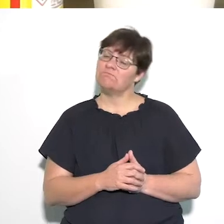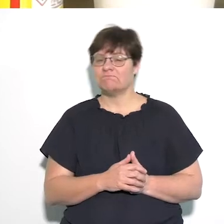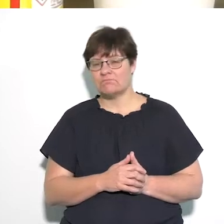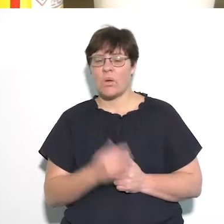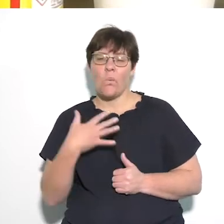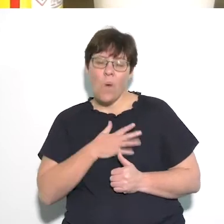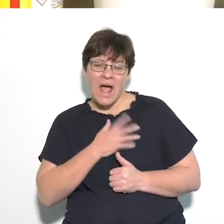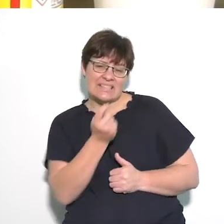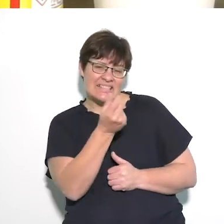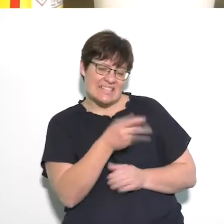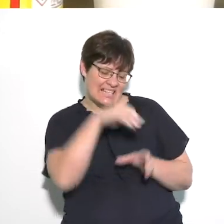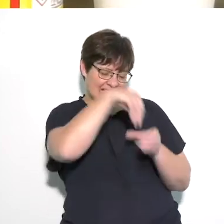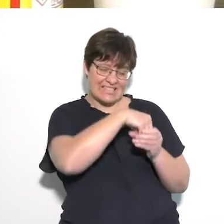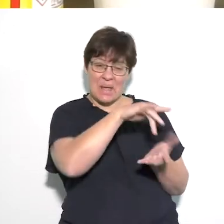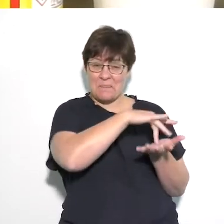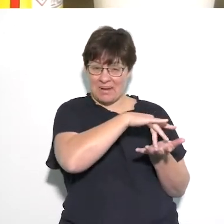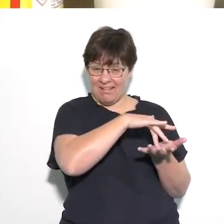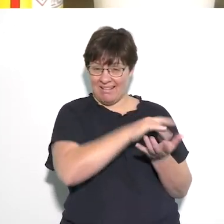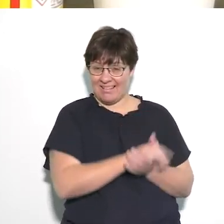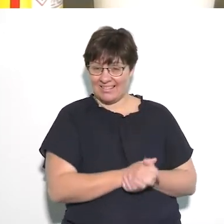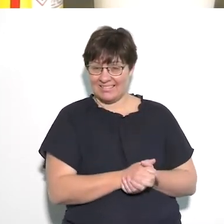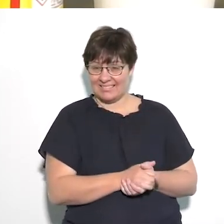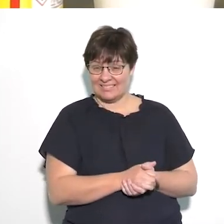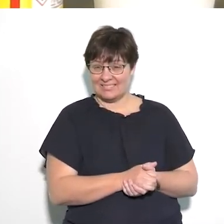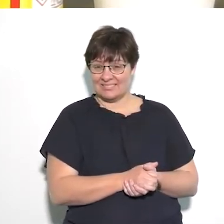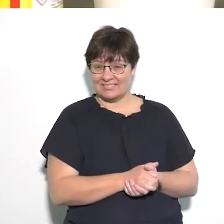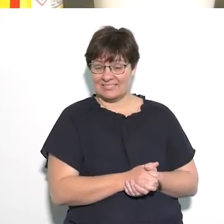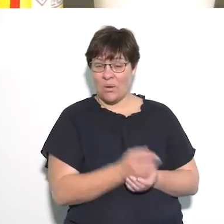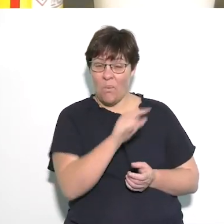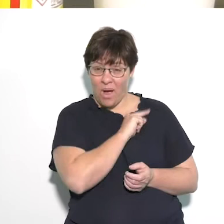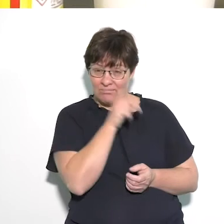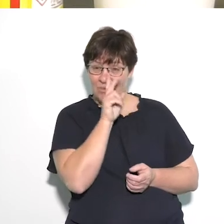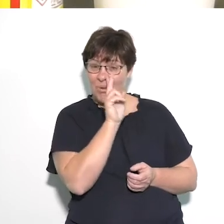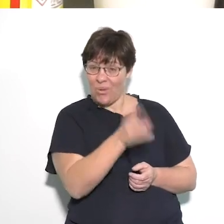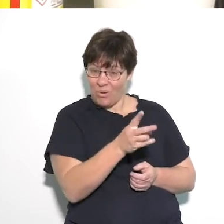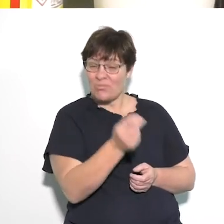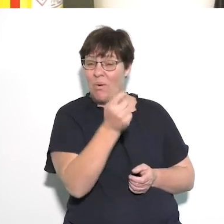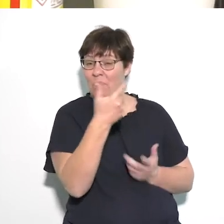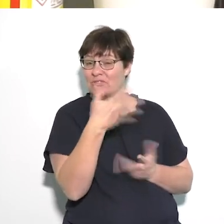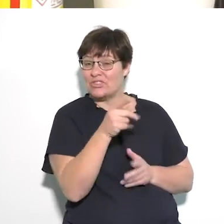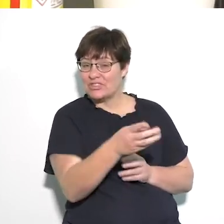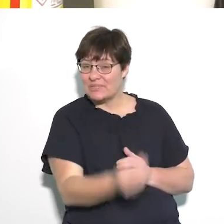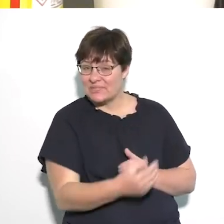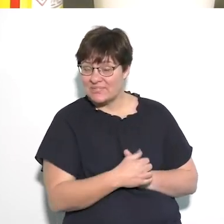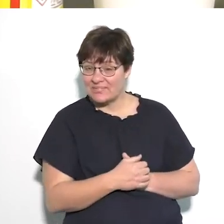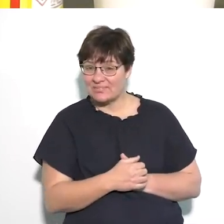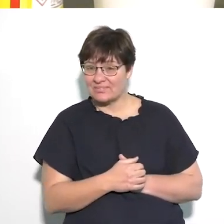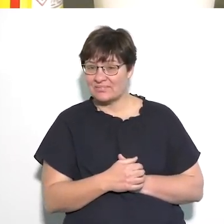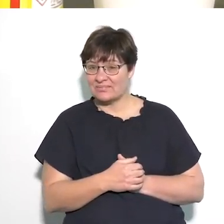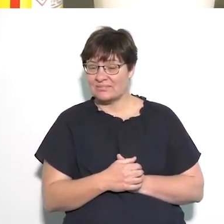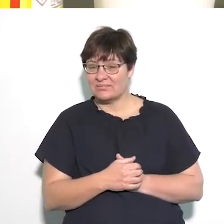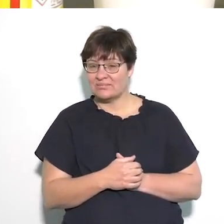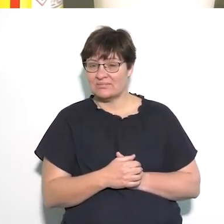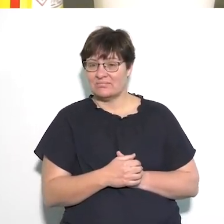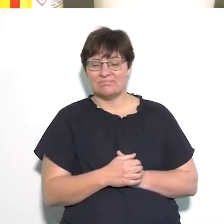sunflower seeds in the middle. This is what the sunflower looks like when it's almost finished. So